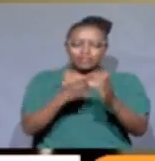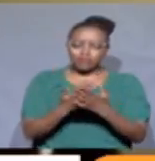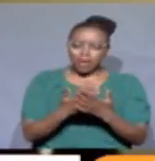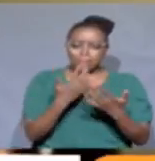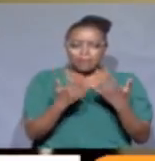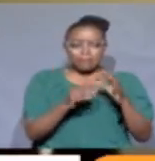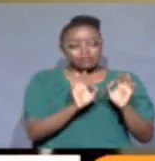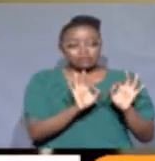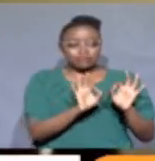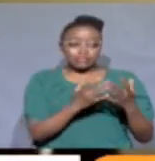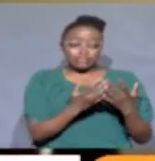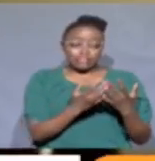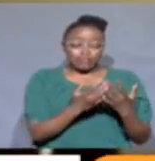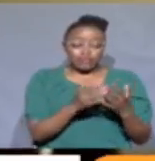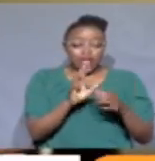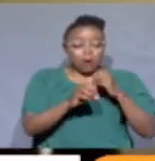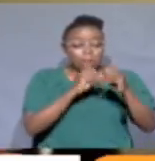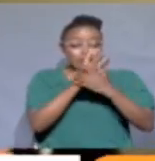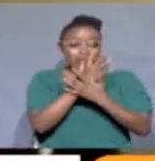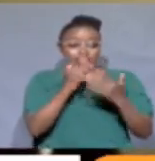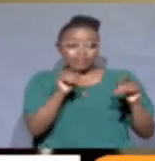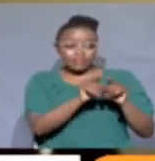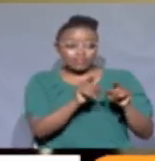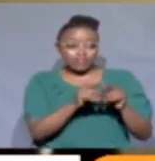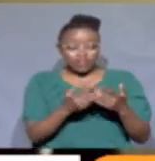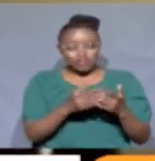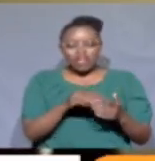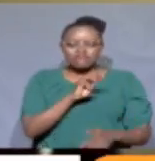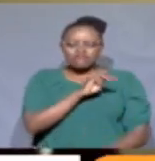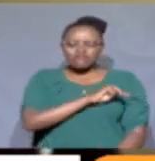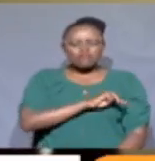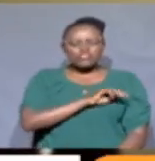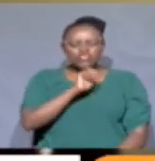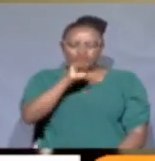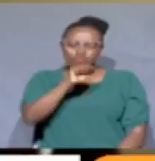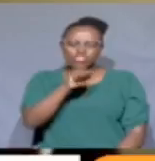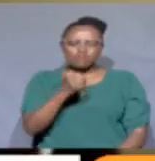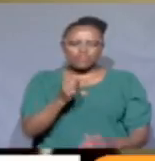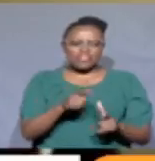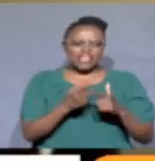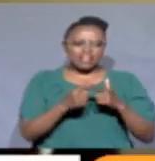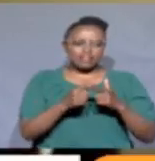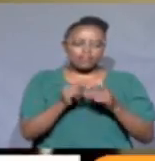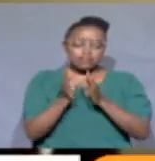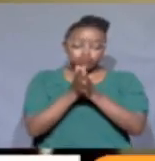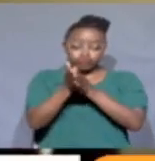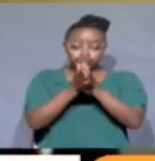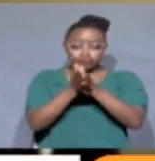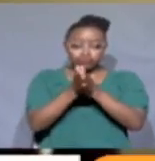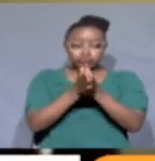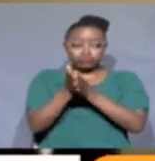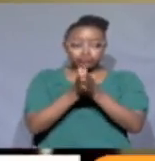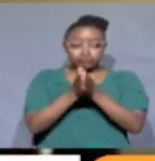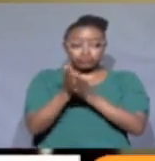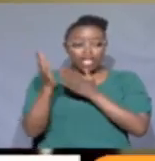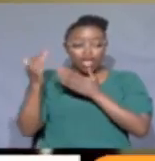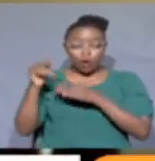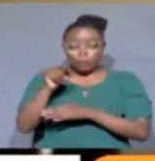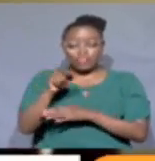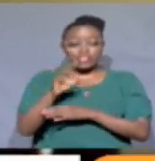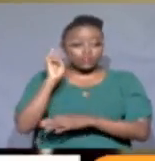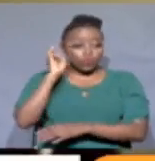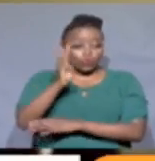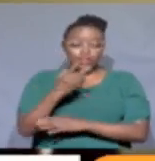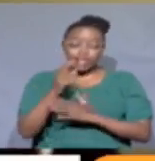super secret spy movie or something like Mission Impossible. Yeah, that's something I really look forward to, and I definitely look forward to writing